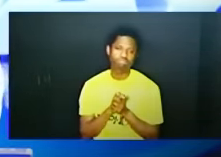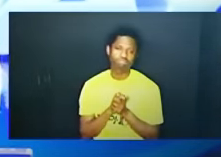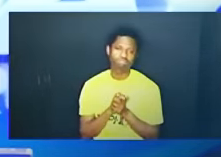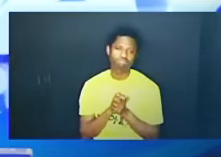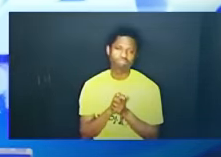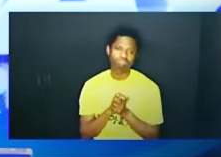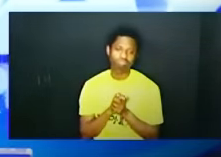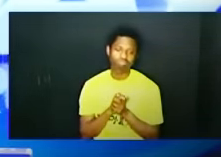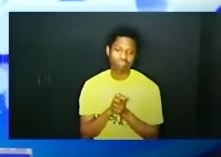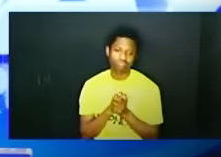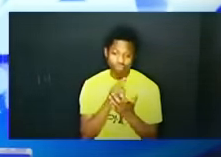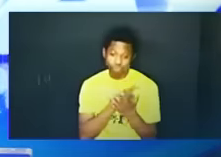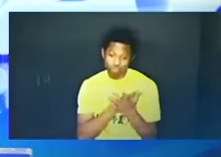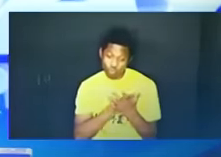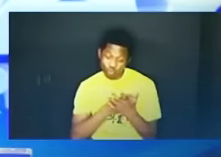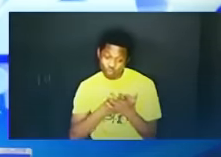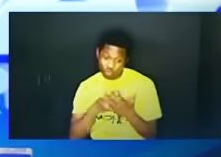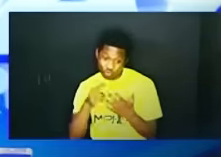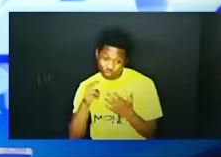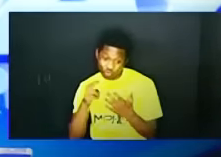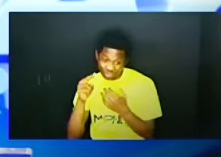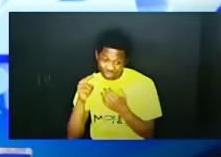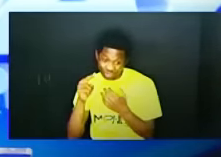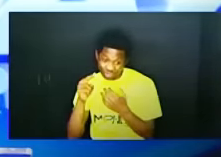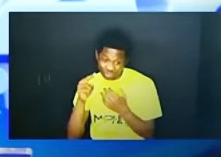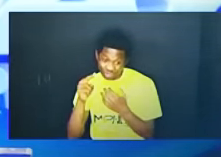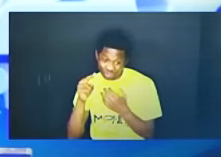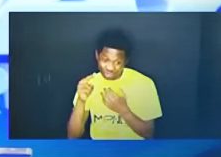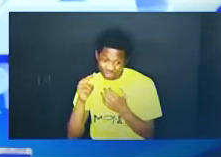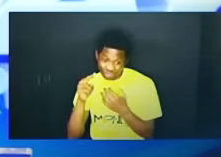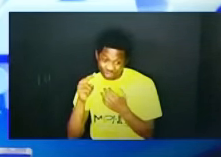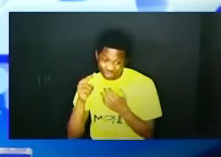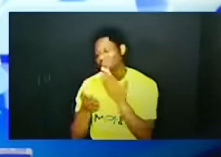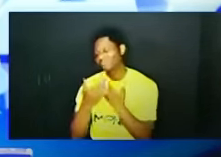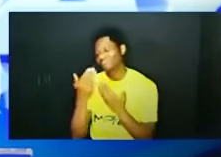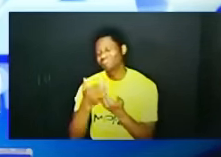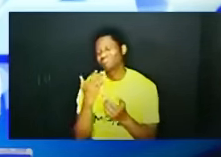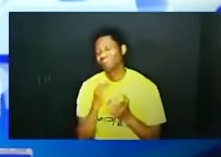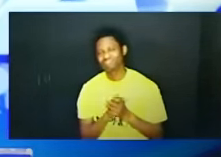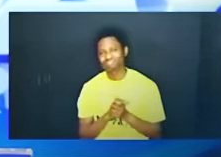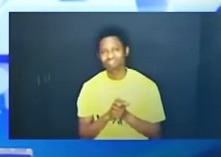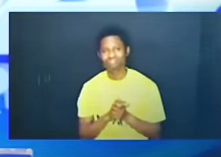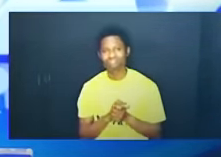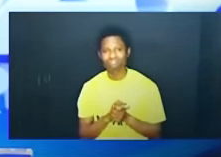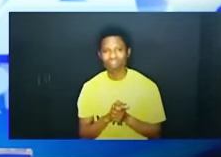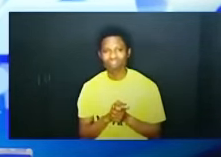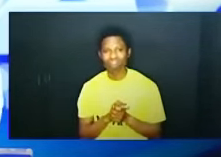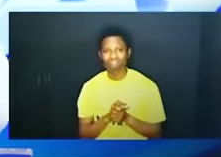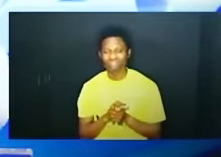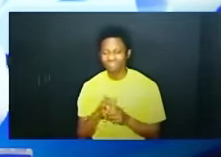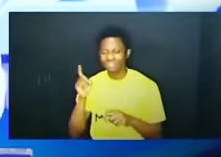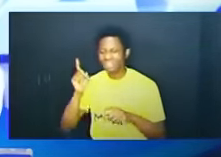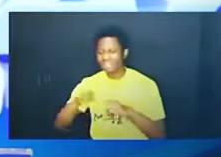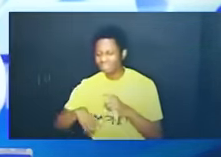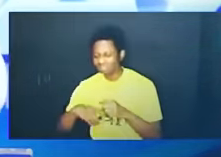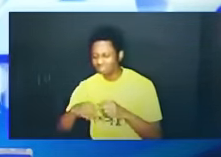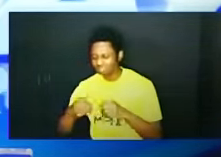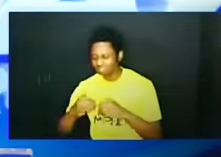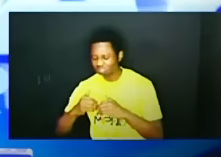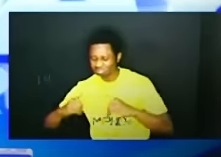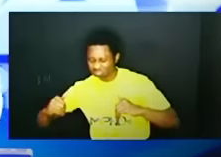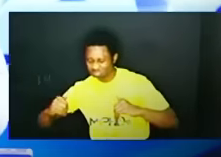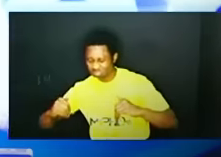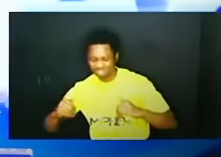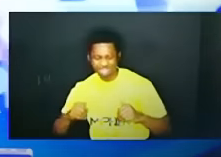holiness will be easy for us. Like I said, there will be no dichotomy between what we call